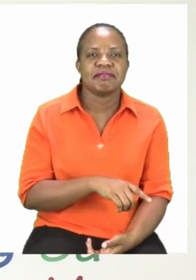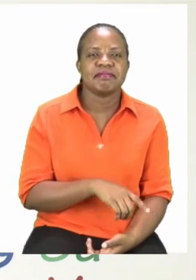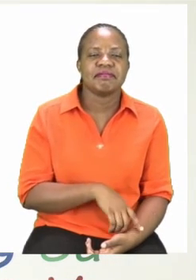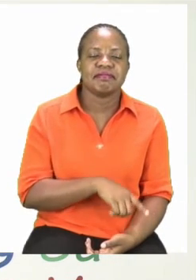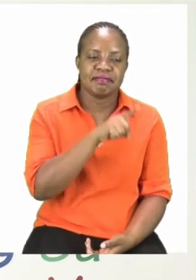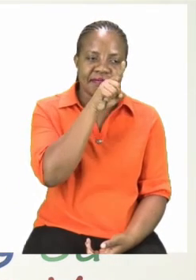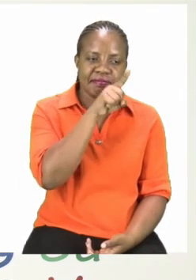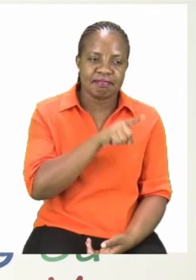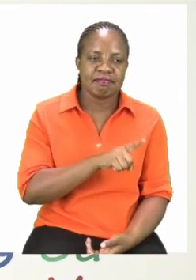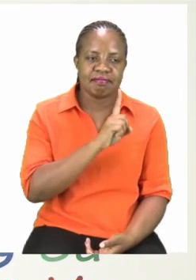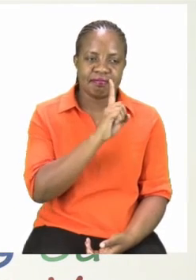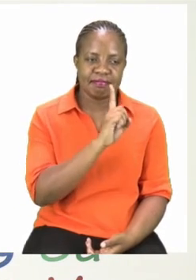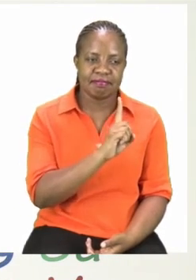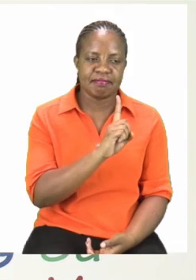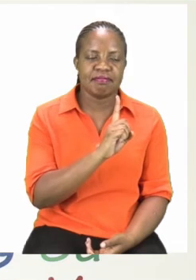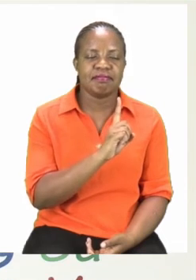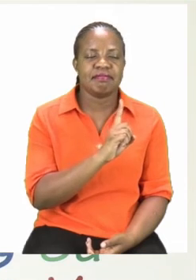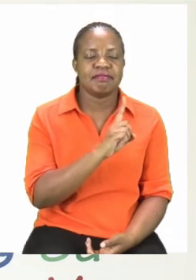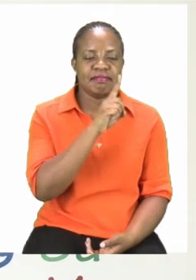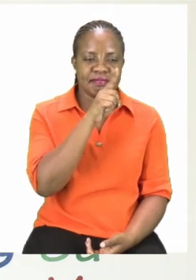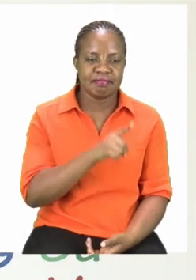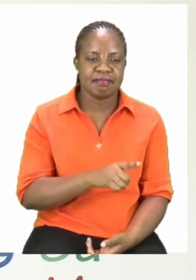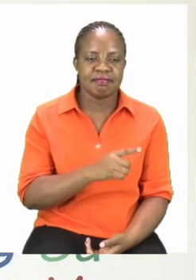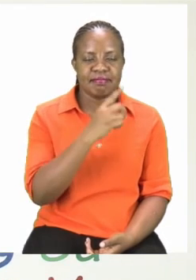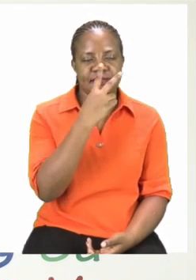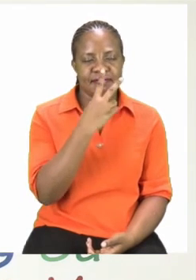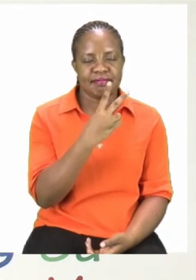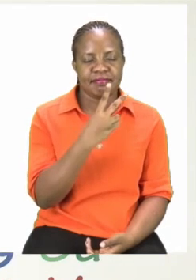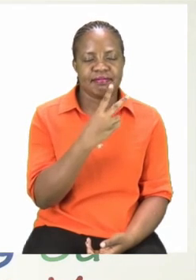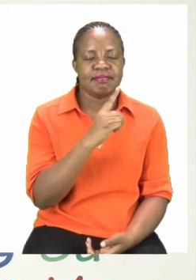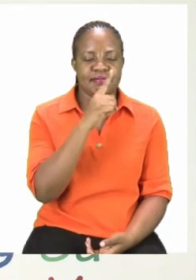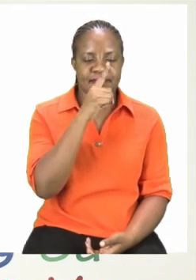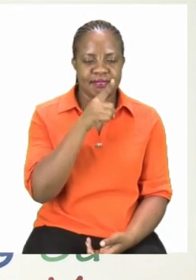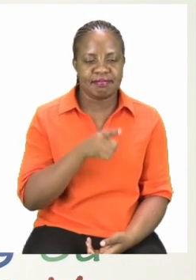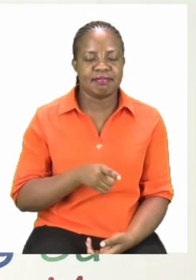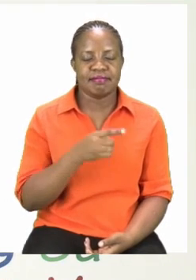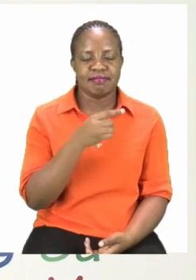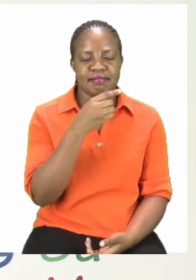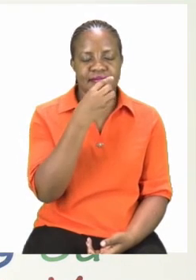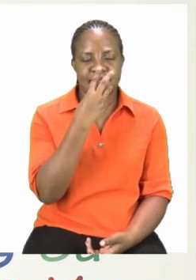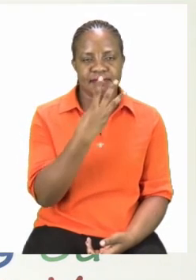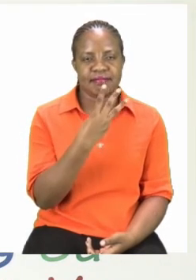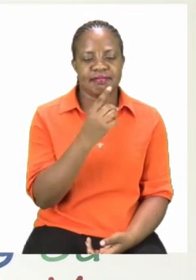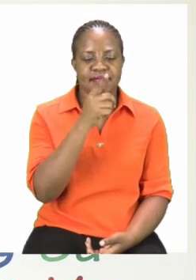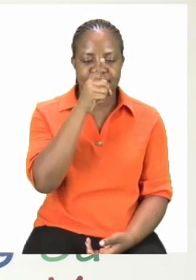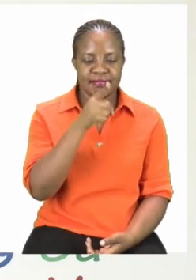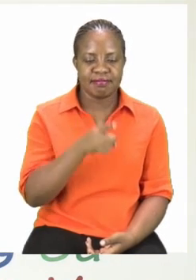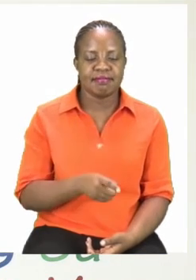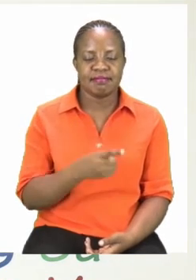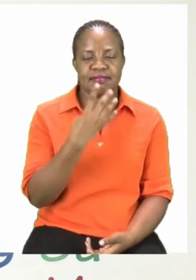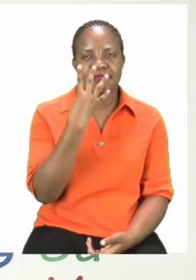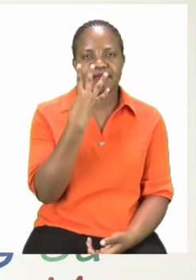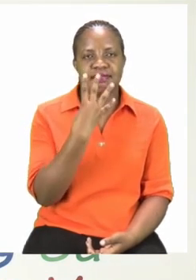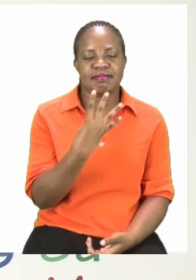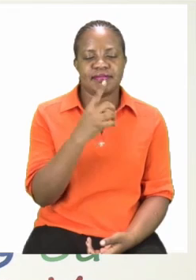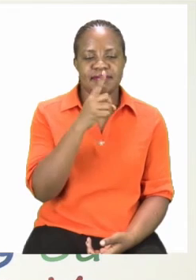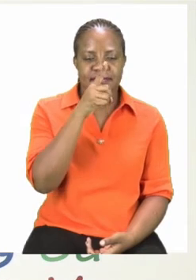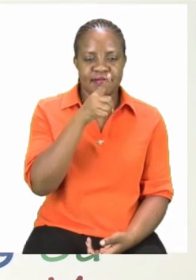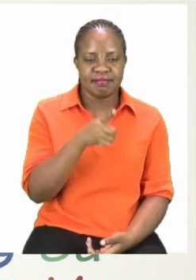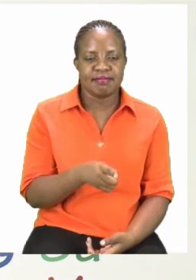1, 2, 3, 4,